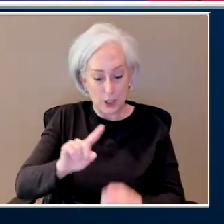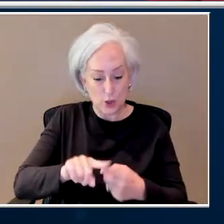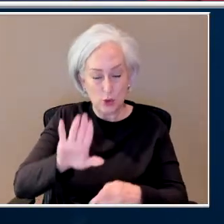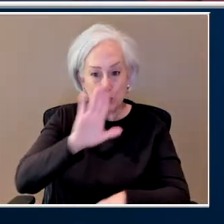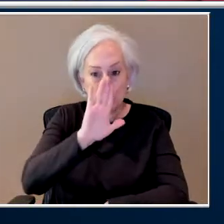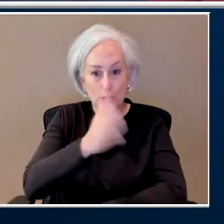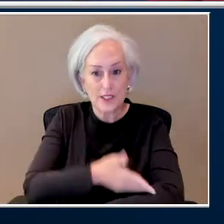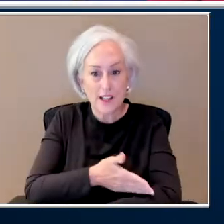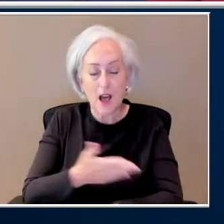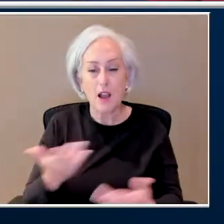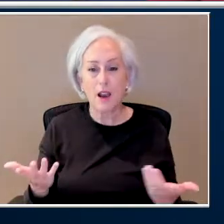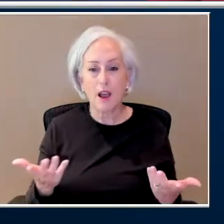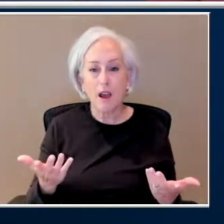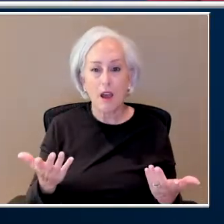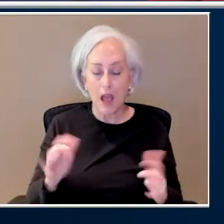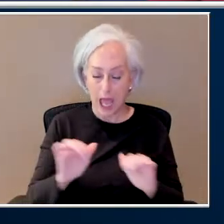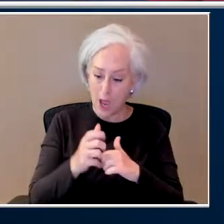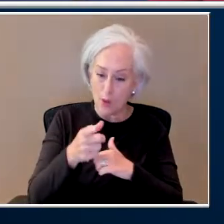since then?